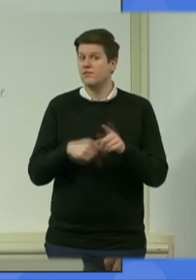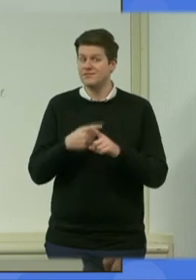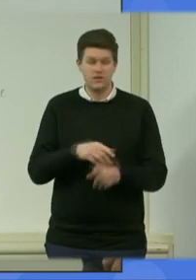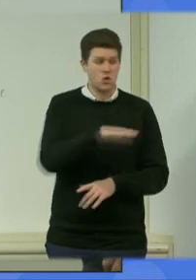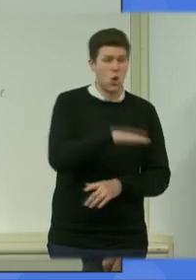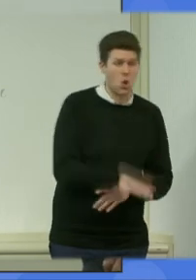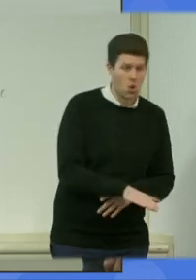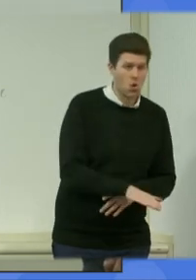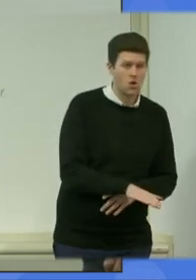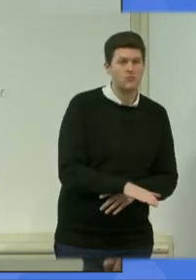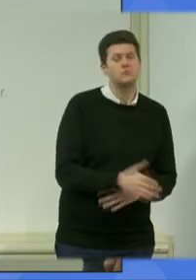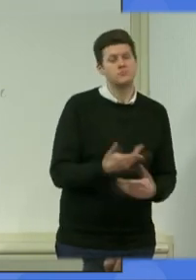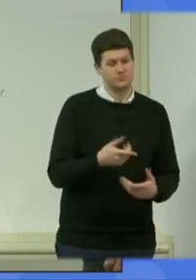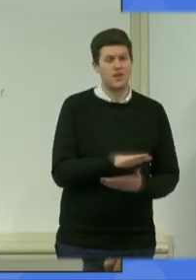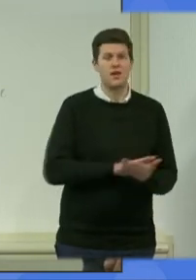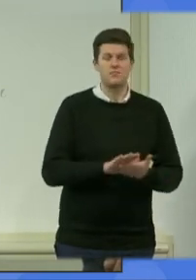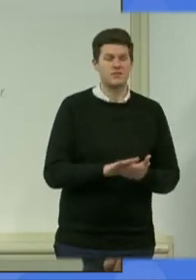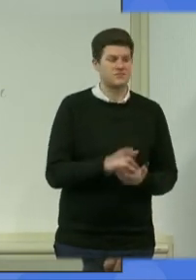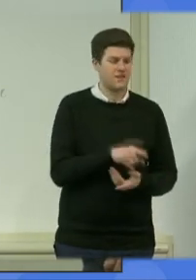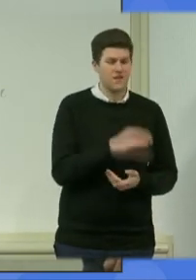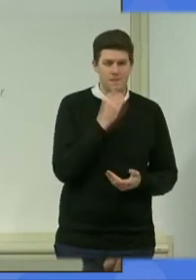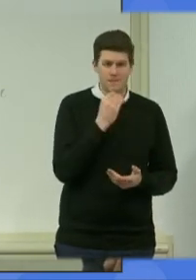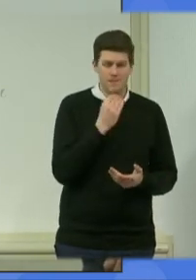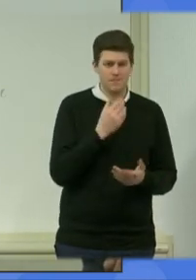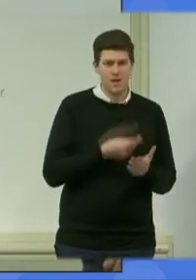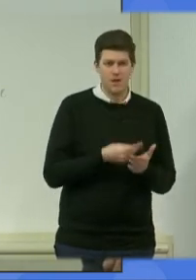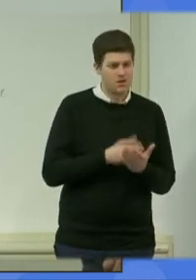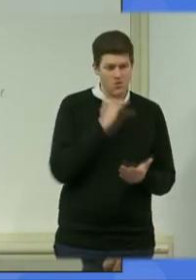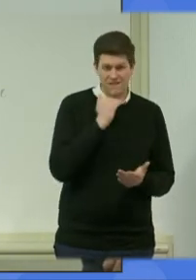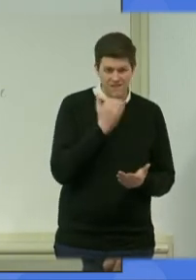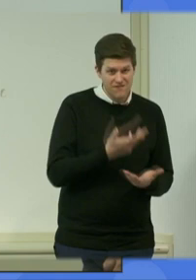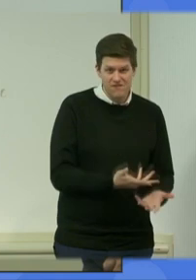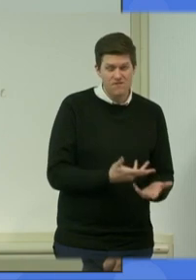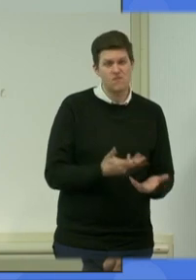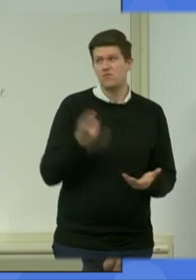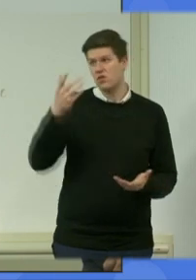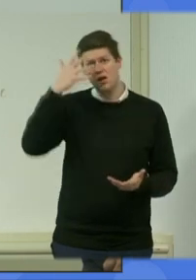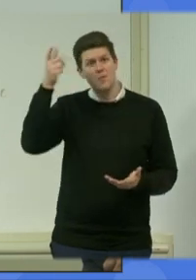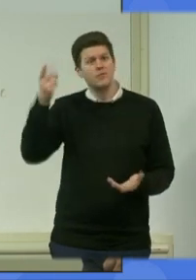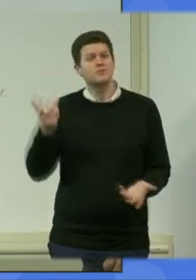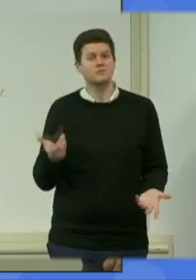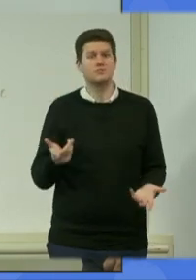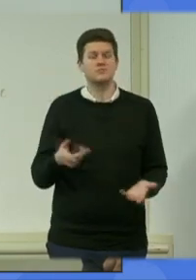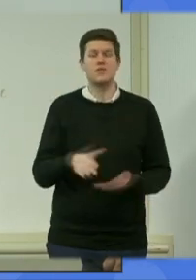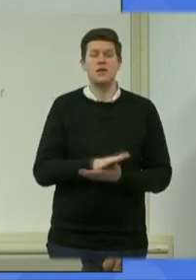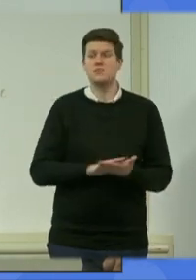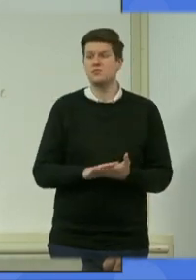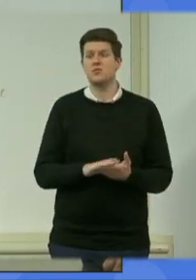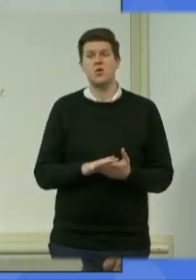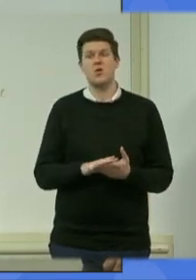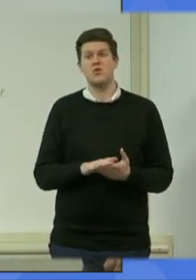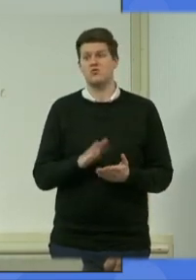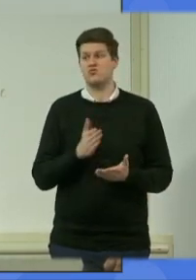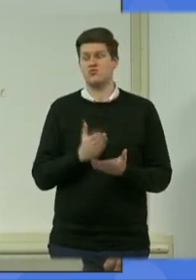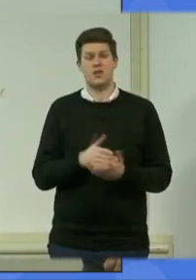we don't have the revenue generated for government for all the things we need. It means that people more generally don't have enough money, in our case, to go and spend money in the